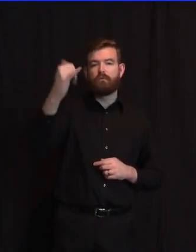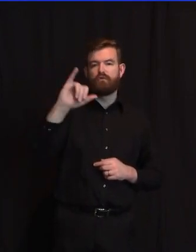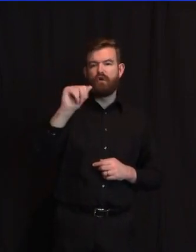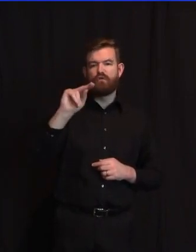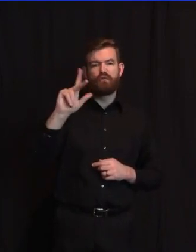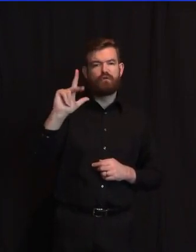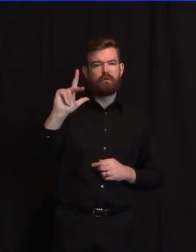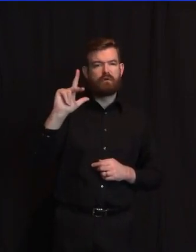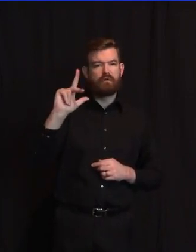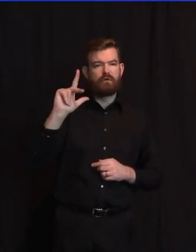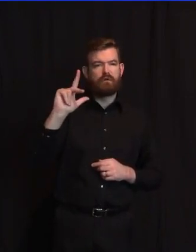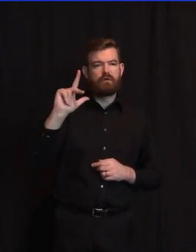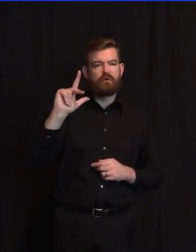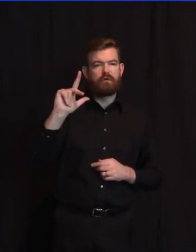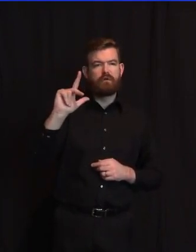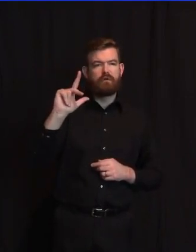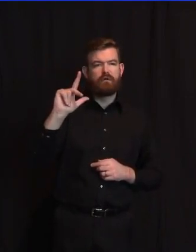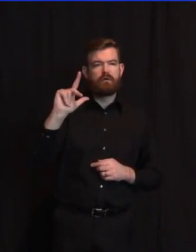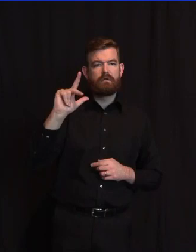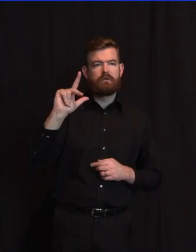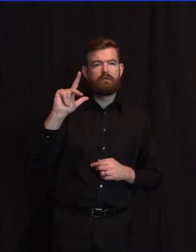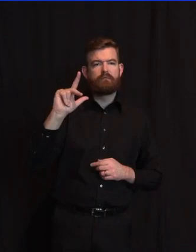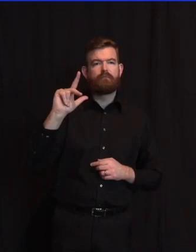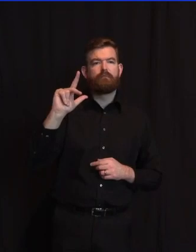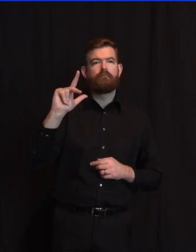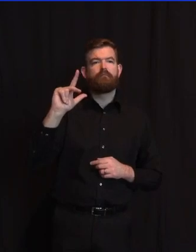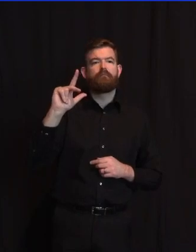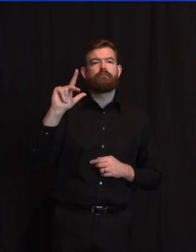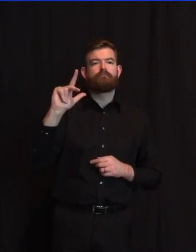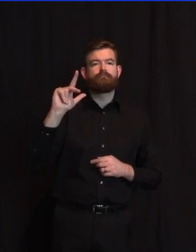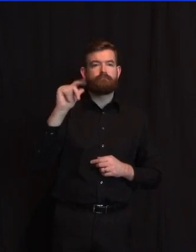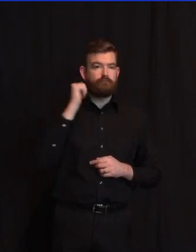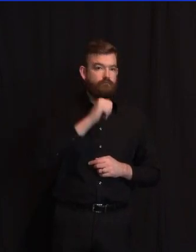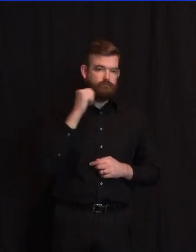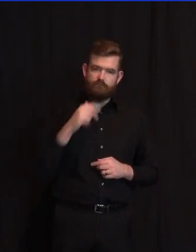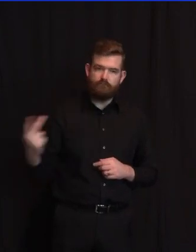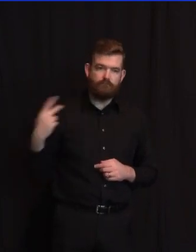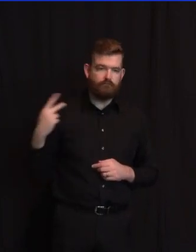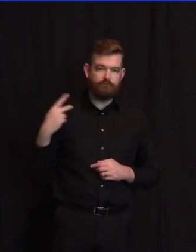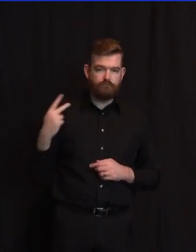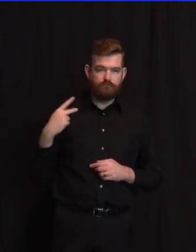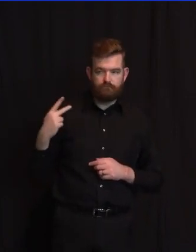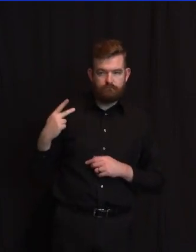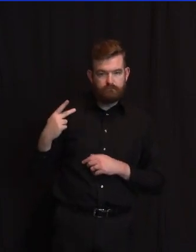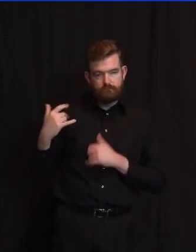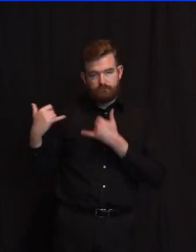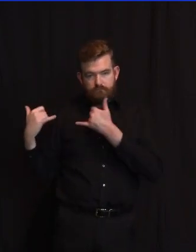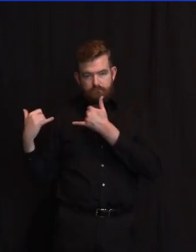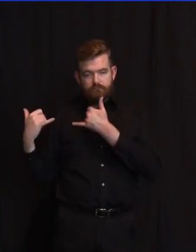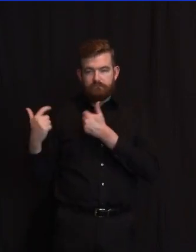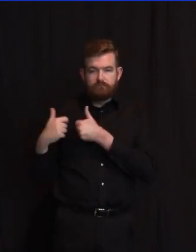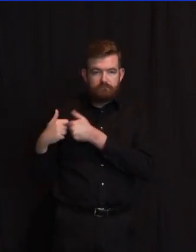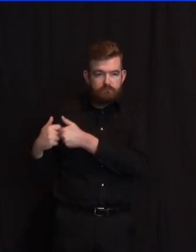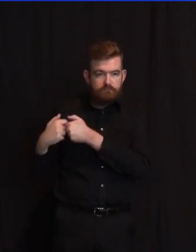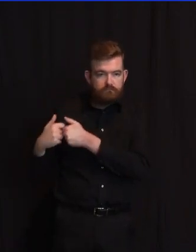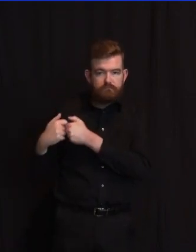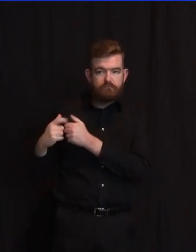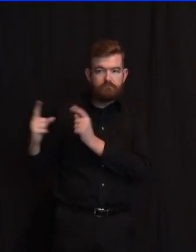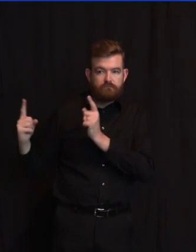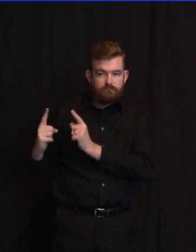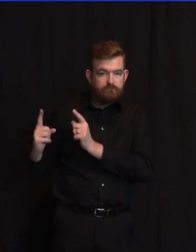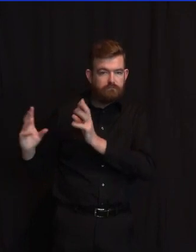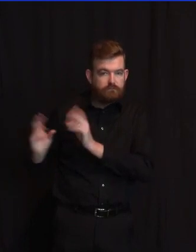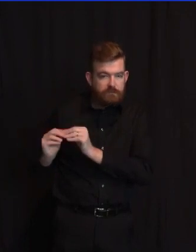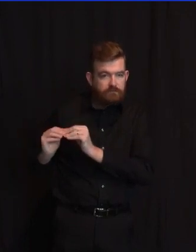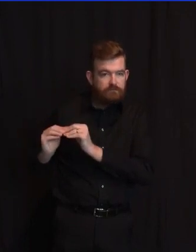And I just wanted to, and probably not a day has gone by that we have not been on the phone, text, or in a meeting, but up to